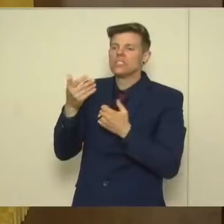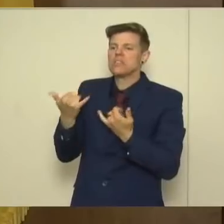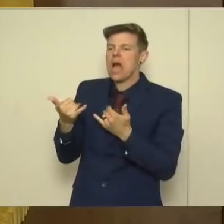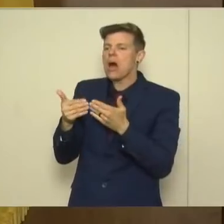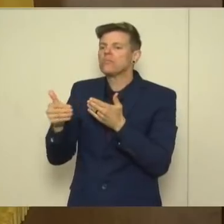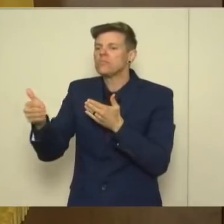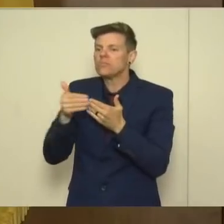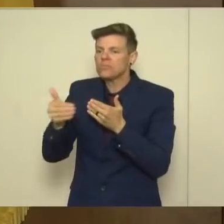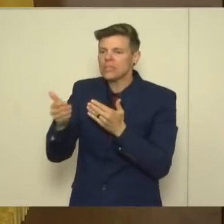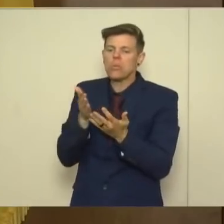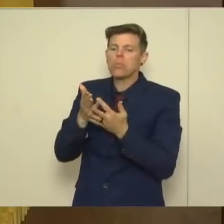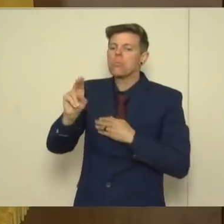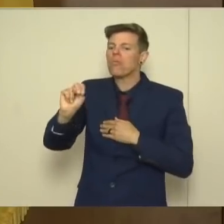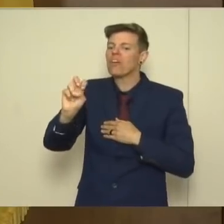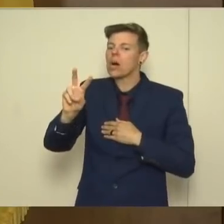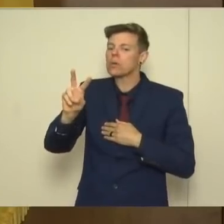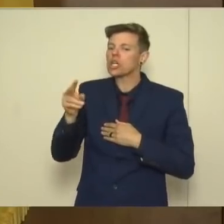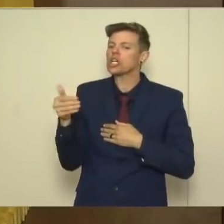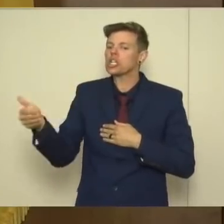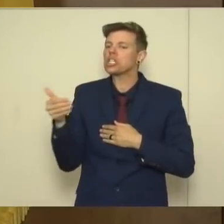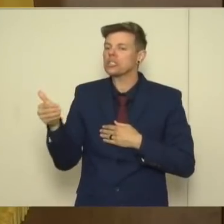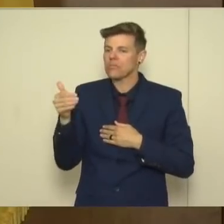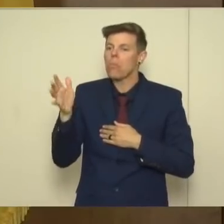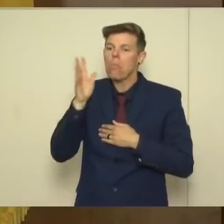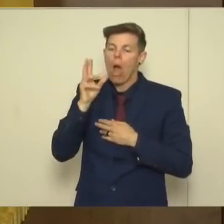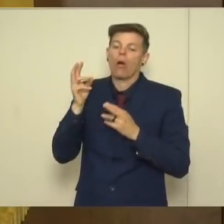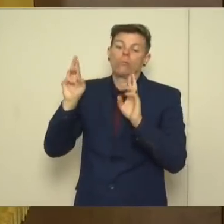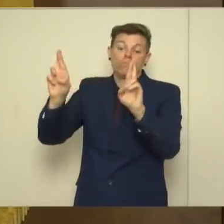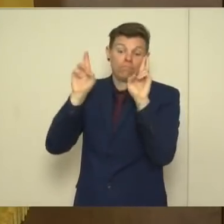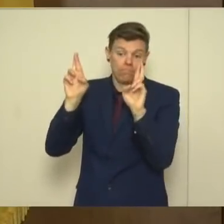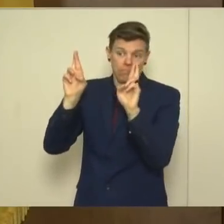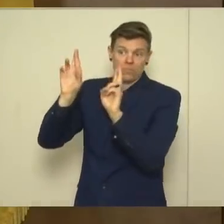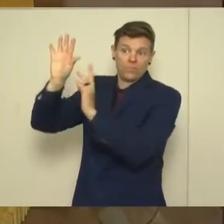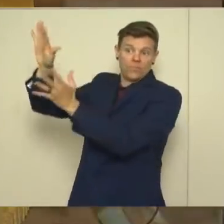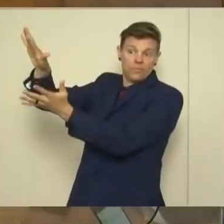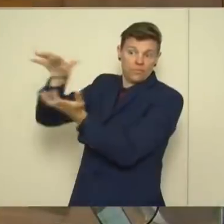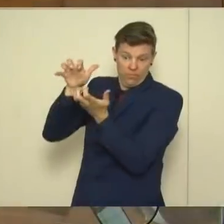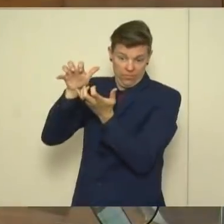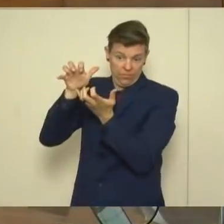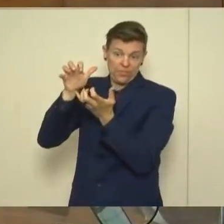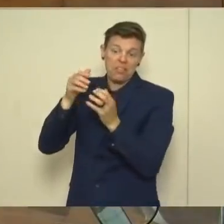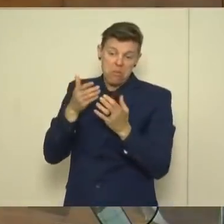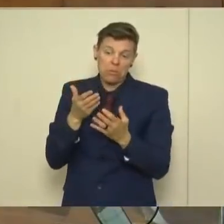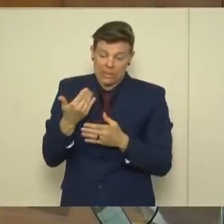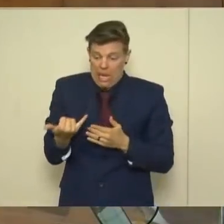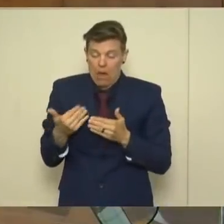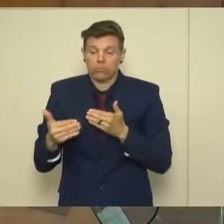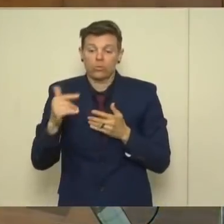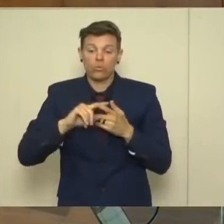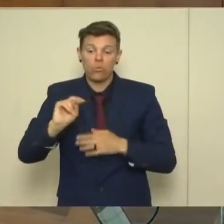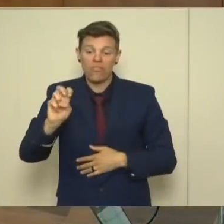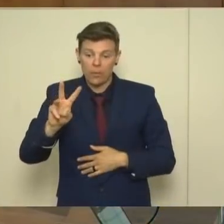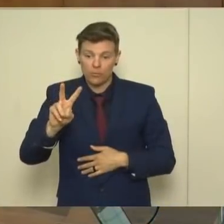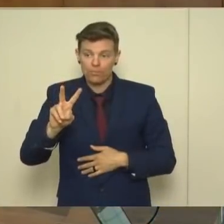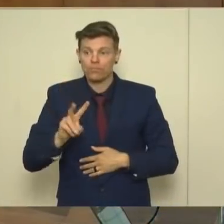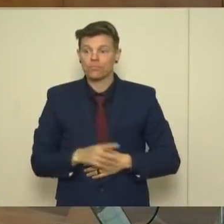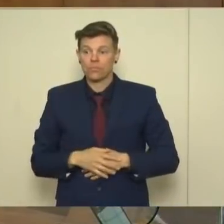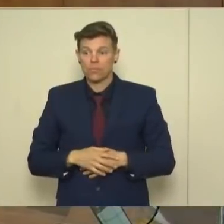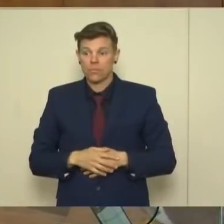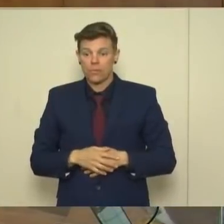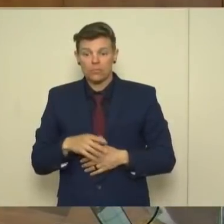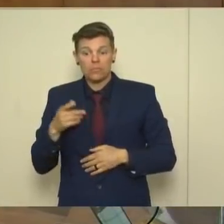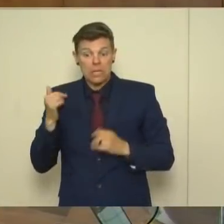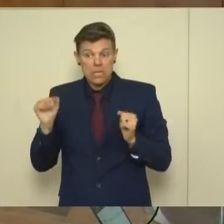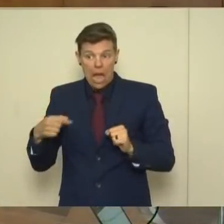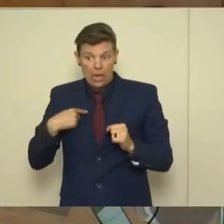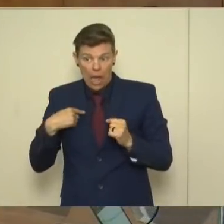think we'll see some additional relief at about November. Yep. Should I mention Medicaid? Sure, we can talk about Medicaid. Thank